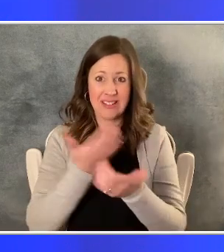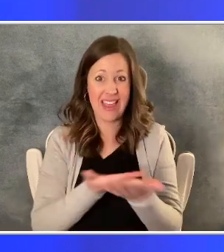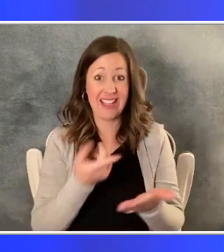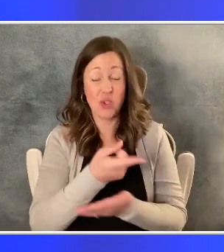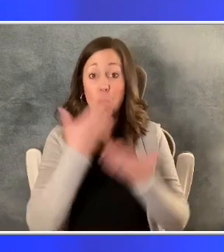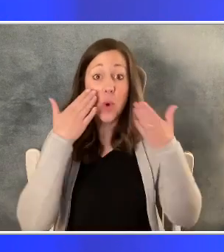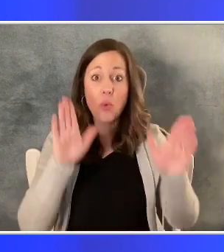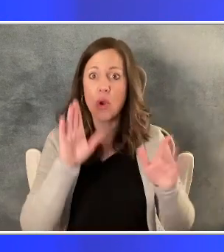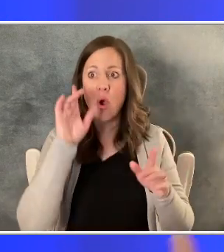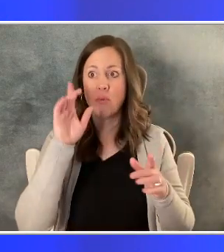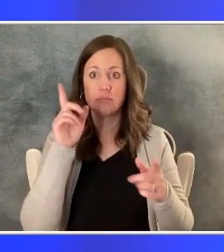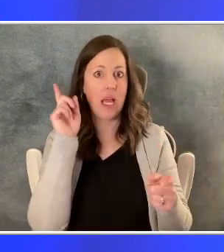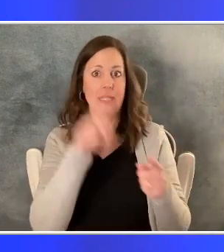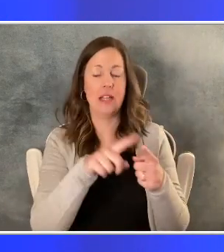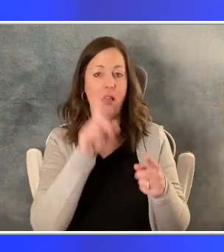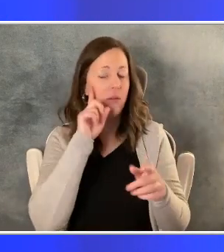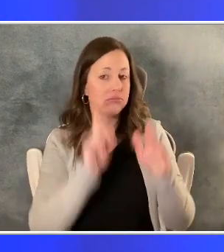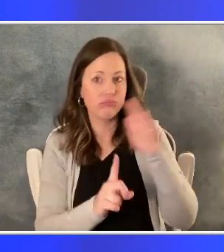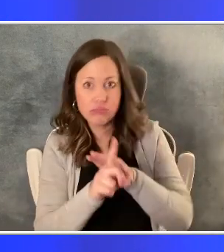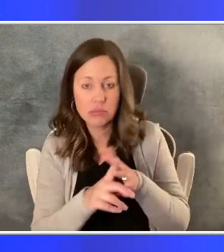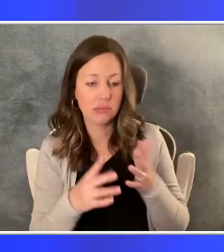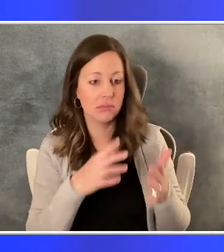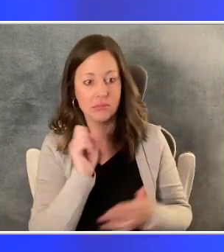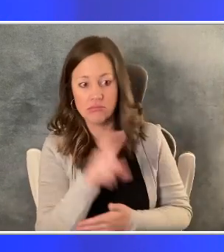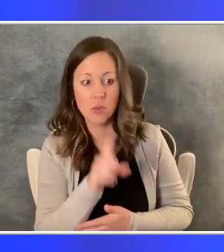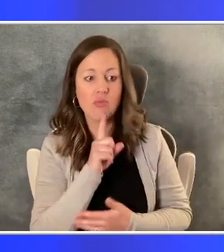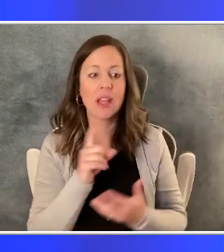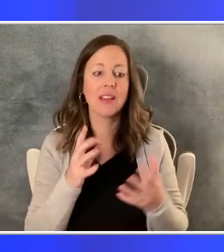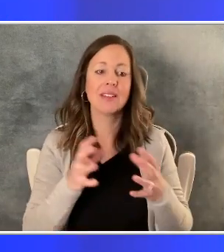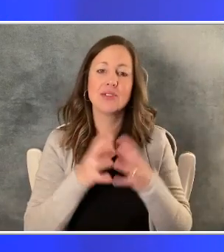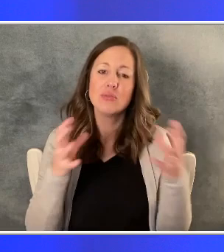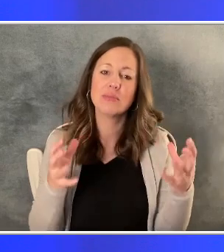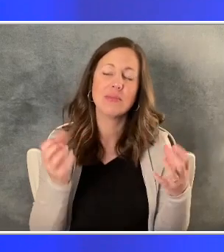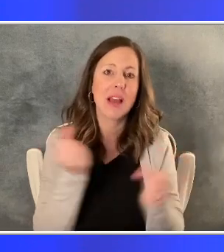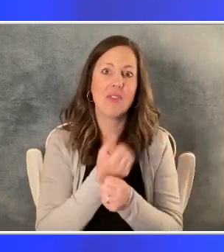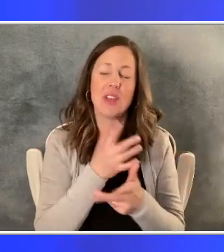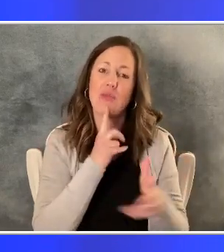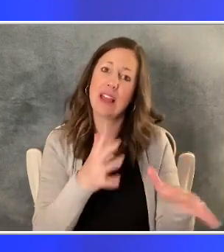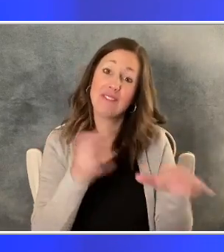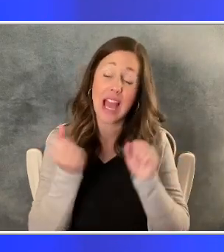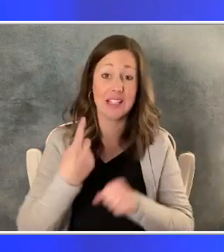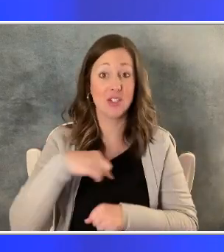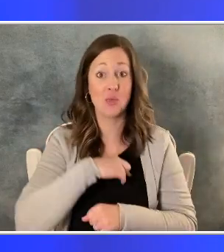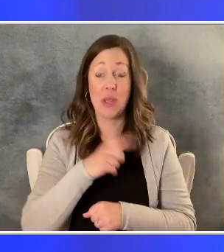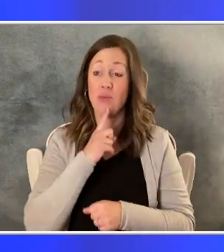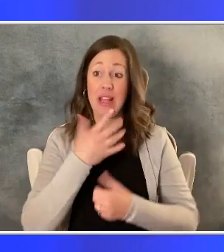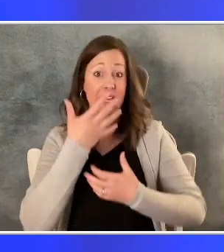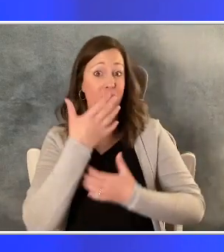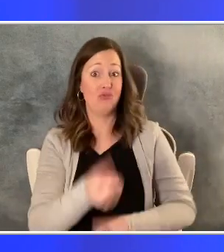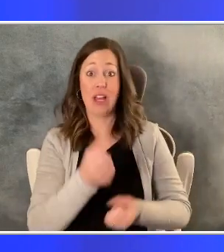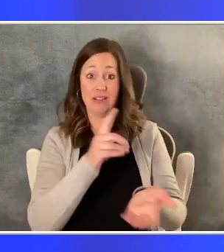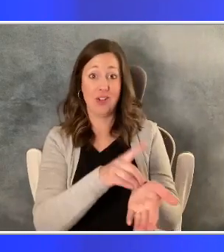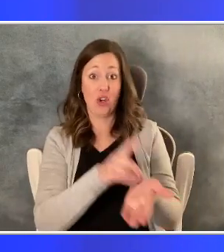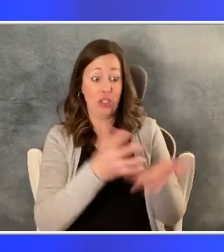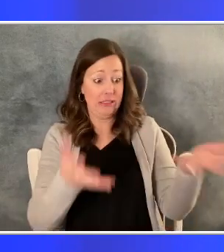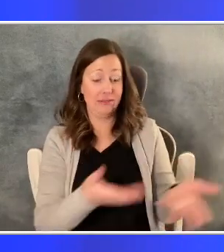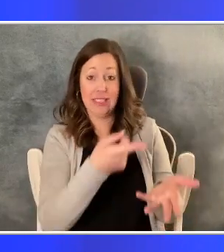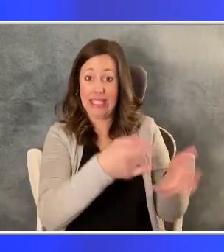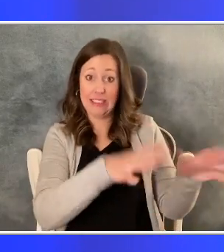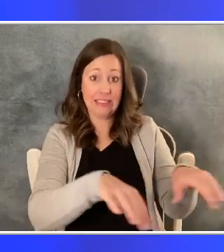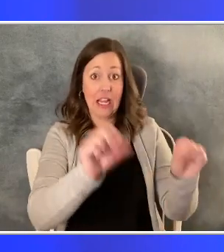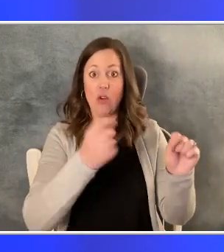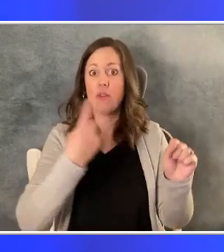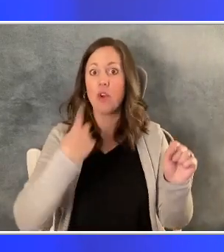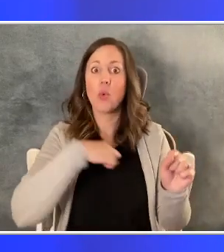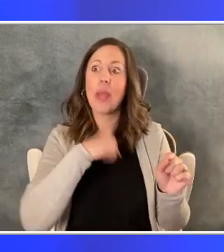go through your mind, and it all moves so fast with this whole process that sometimes we were just in the complete trust of them, you know, letting them take over because we didn't have time to